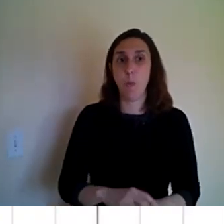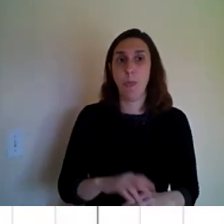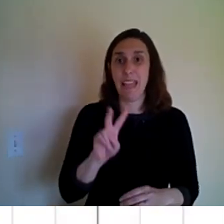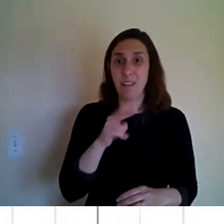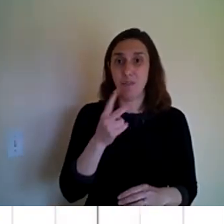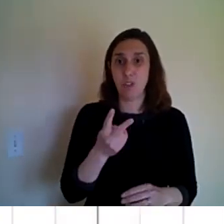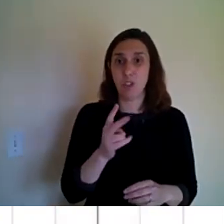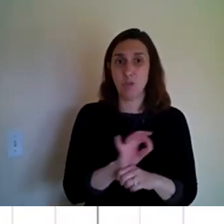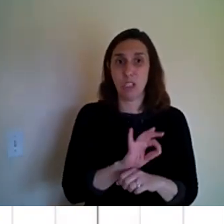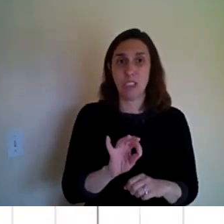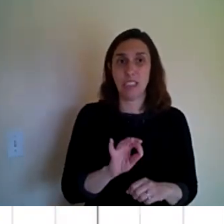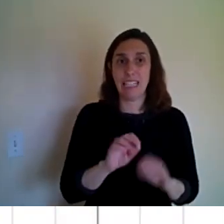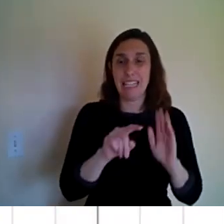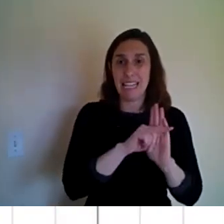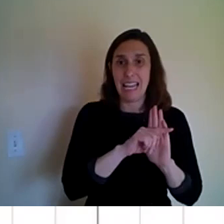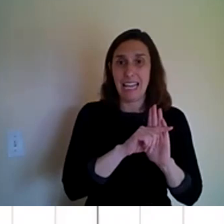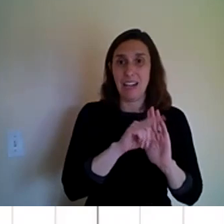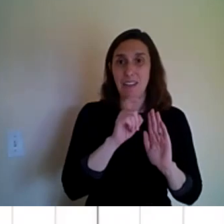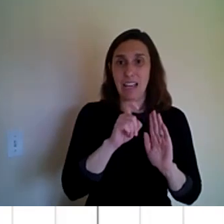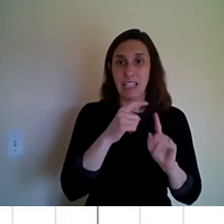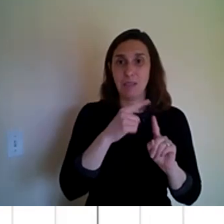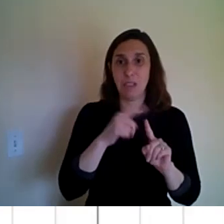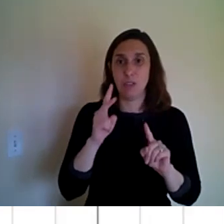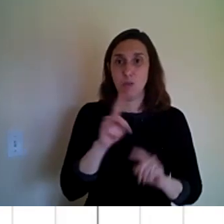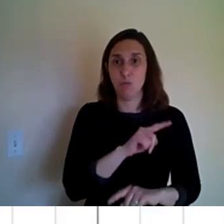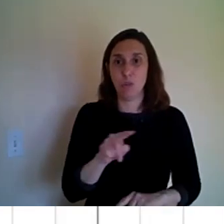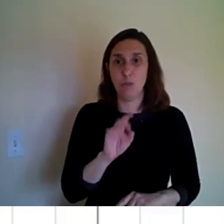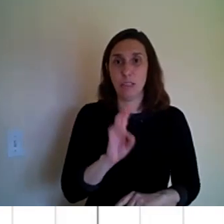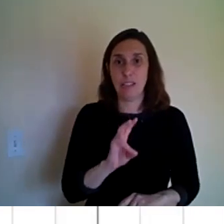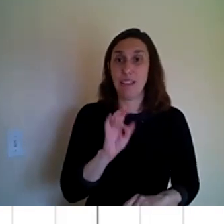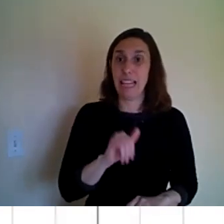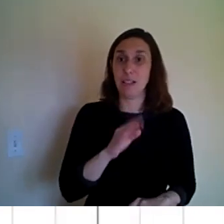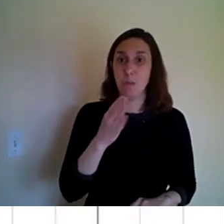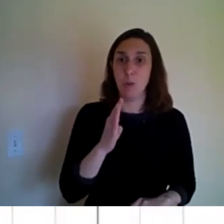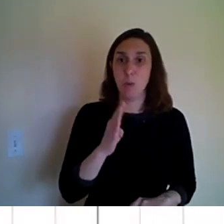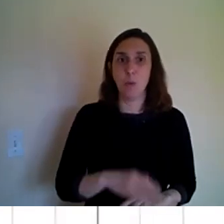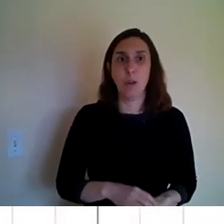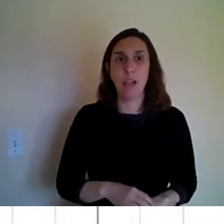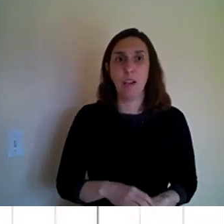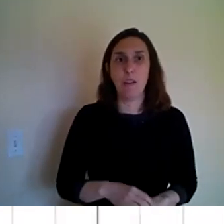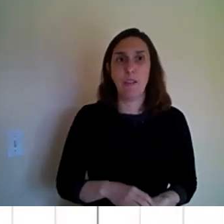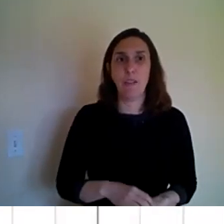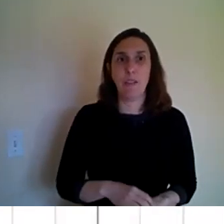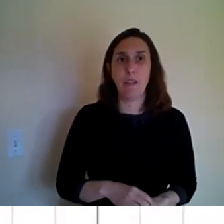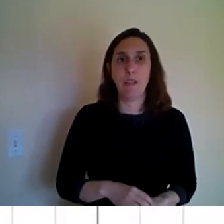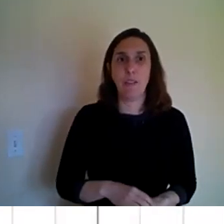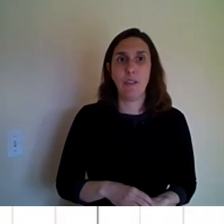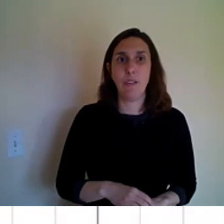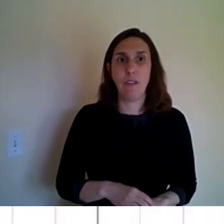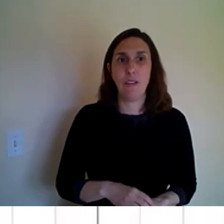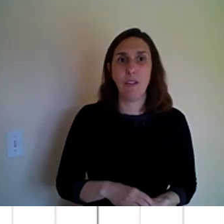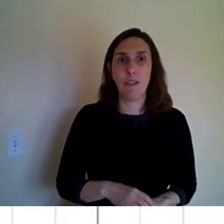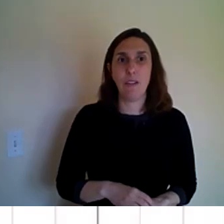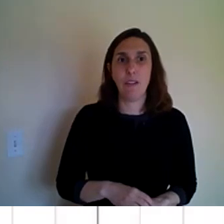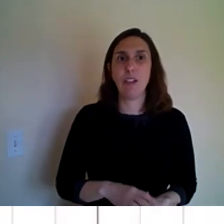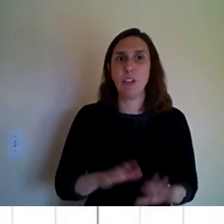That's the blue line here. Its inverse is negative x plus 2 divided